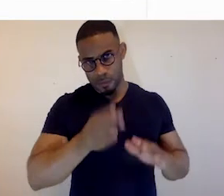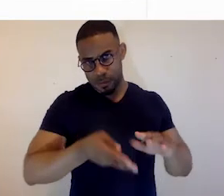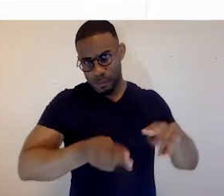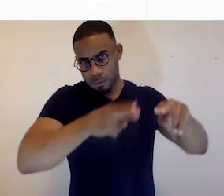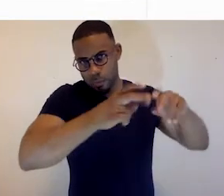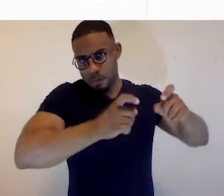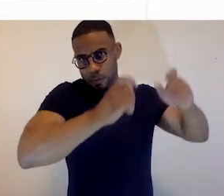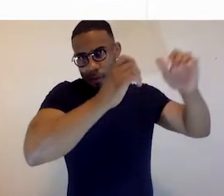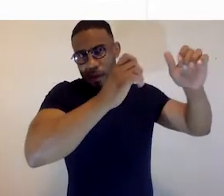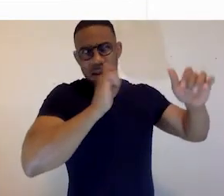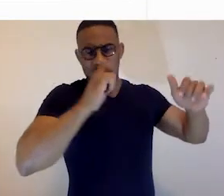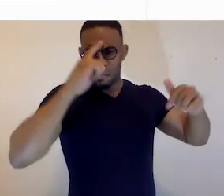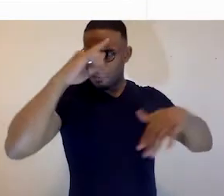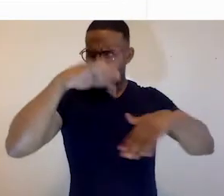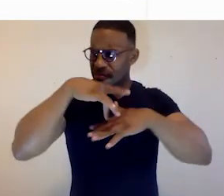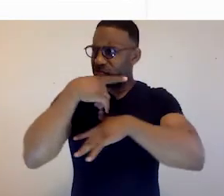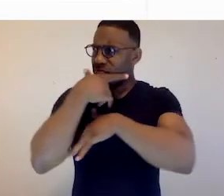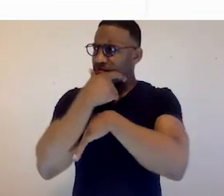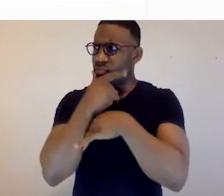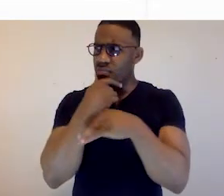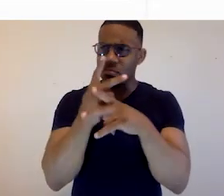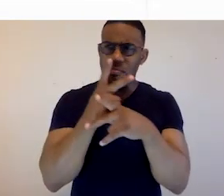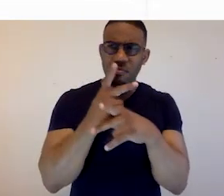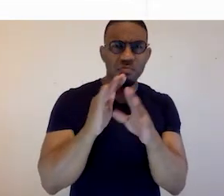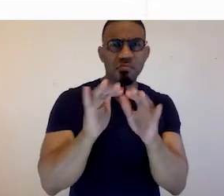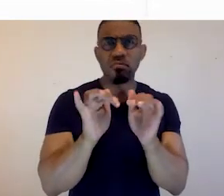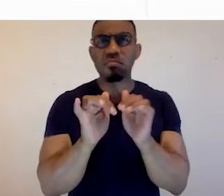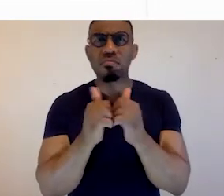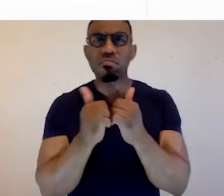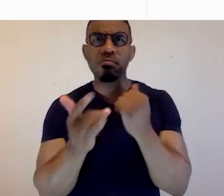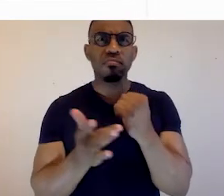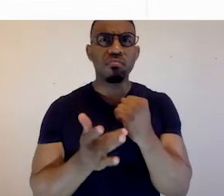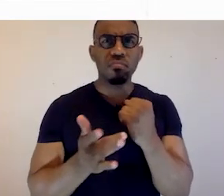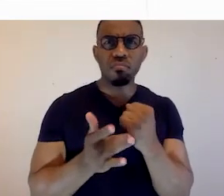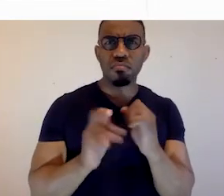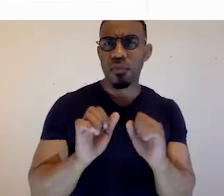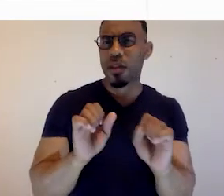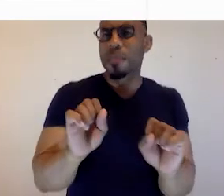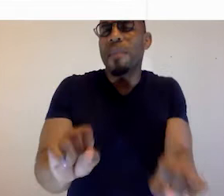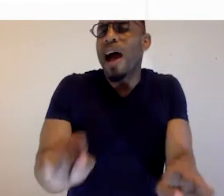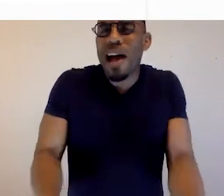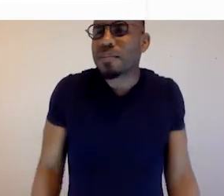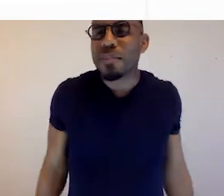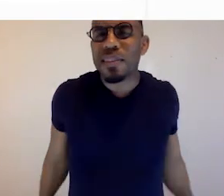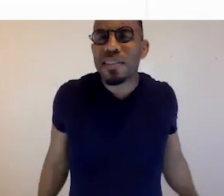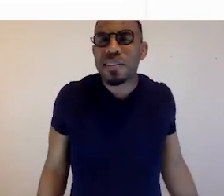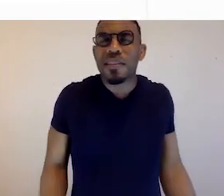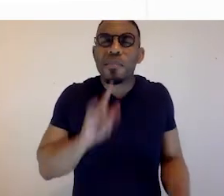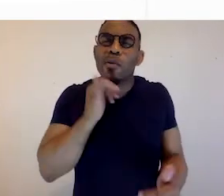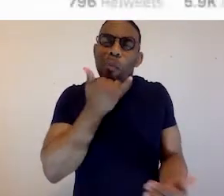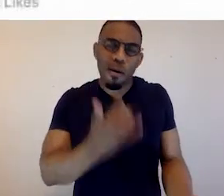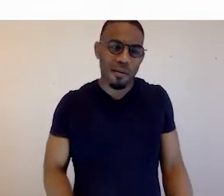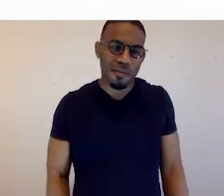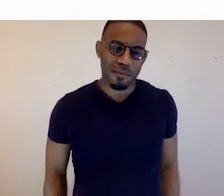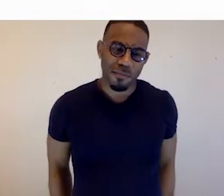escalated, could wrap their minds around how technology could possibly be